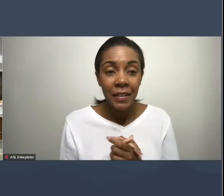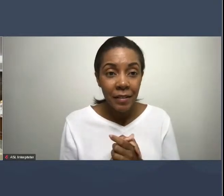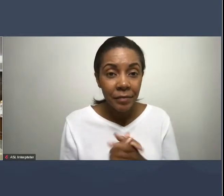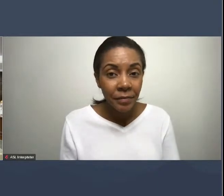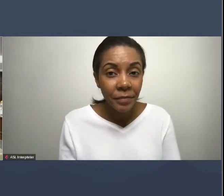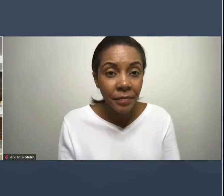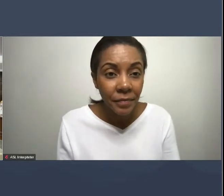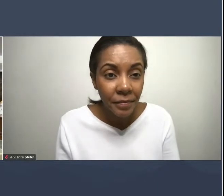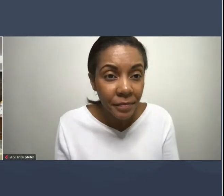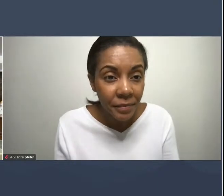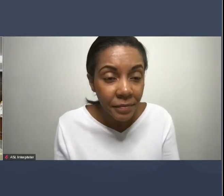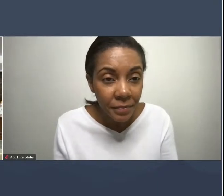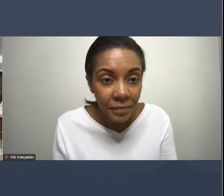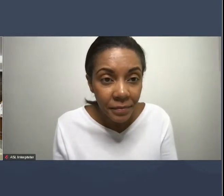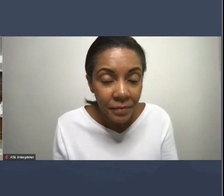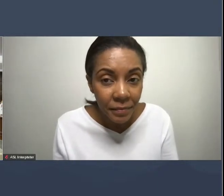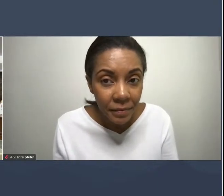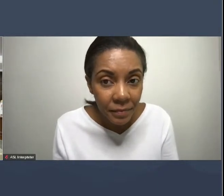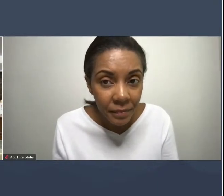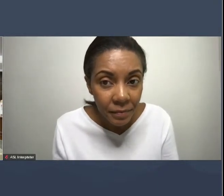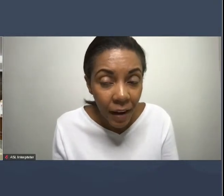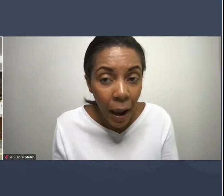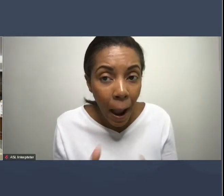Records. Okay.